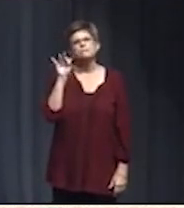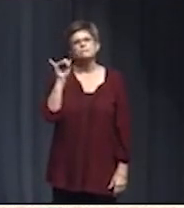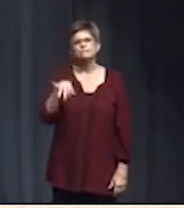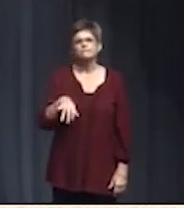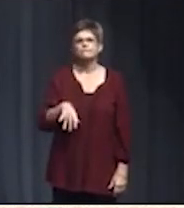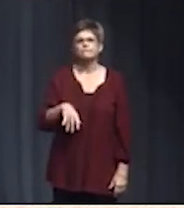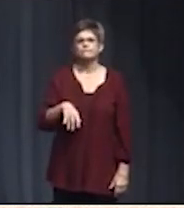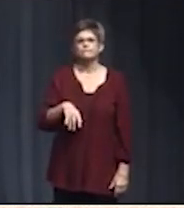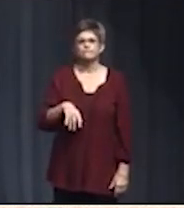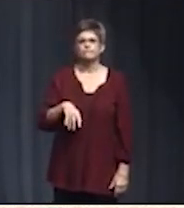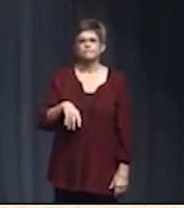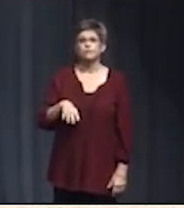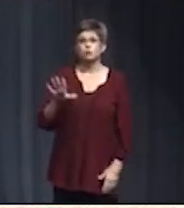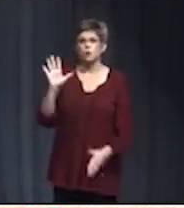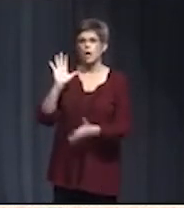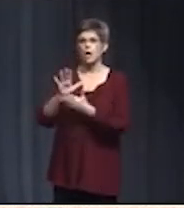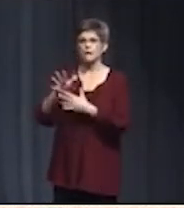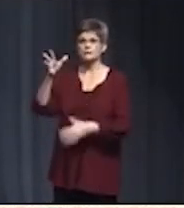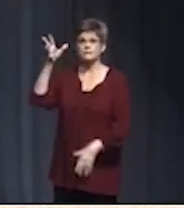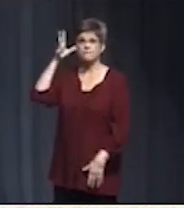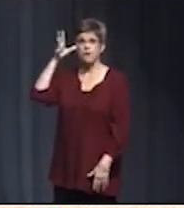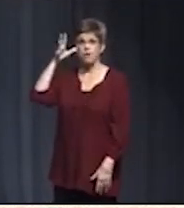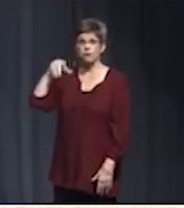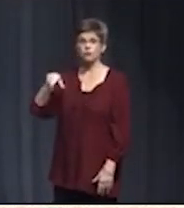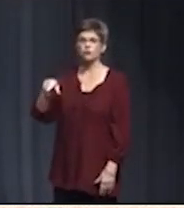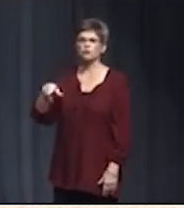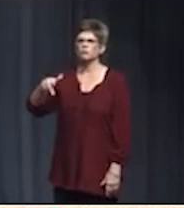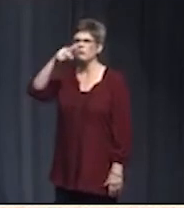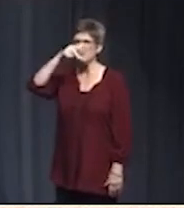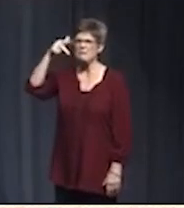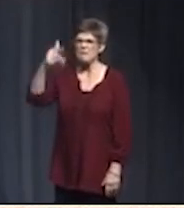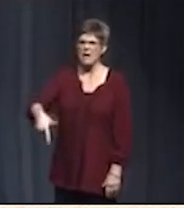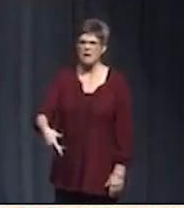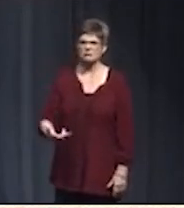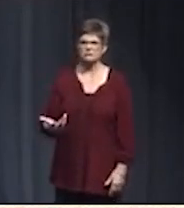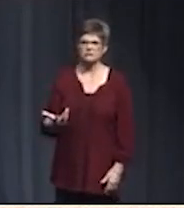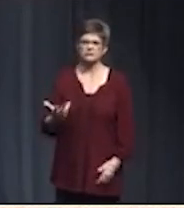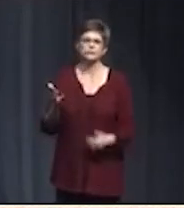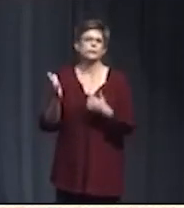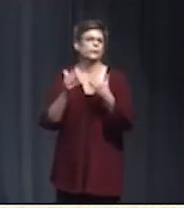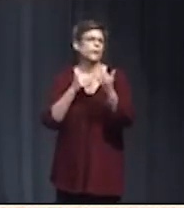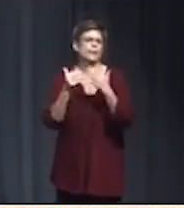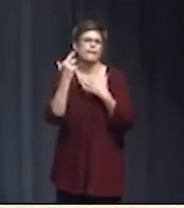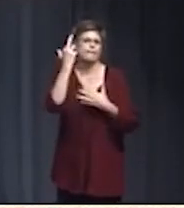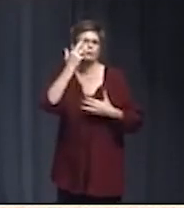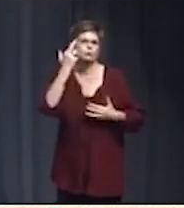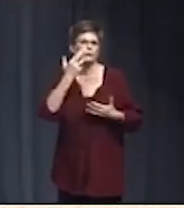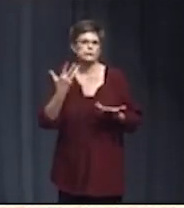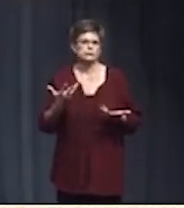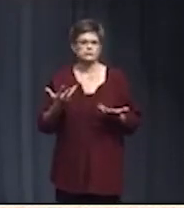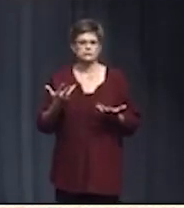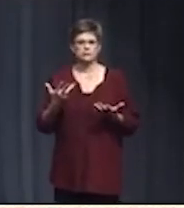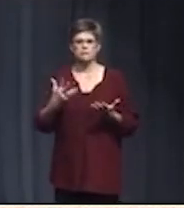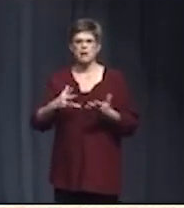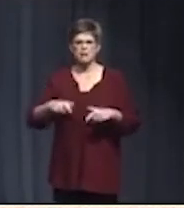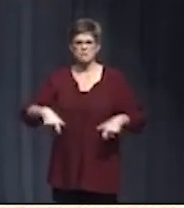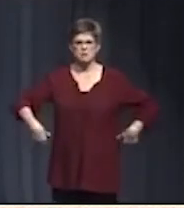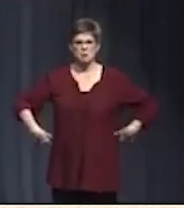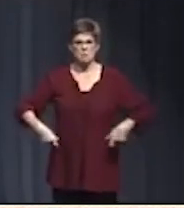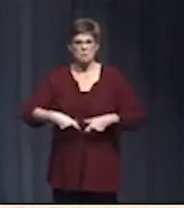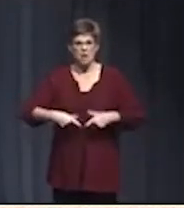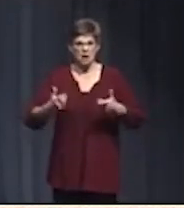your man's dad was a lousy father, for whatever reason it may be, maybe beat him with a belt every day, or